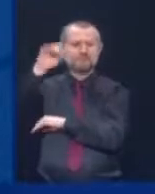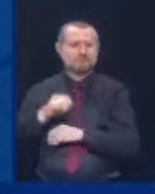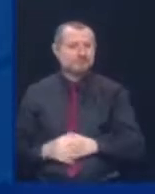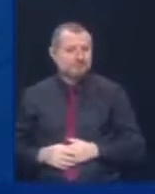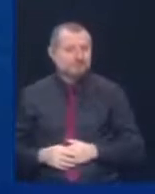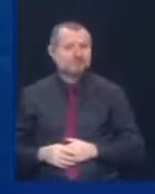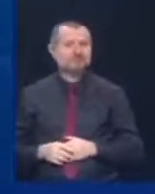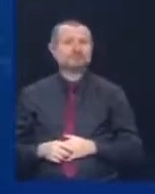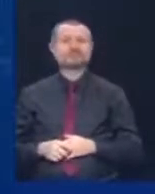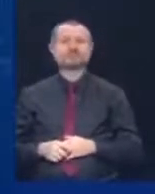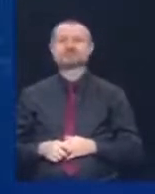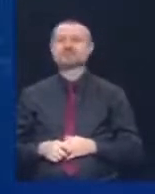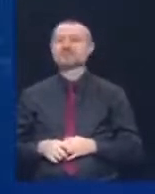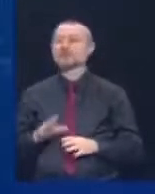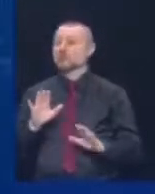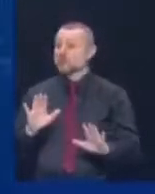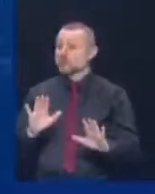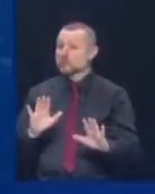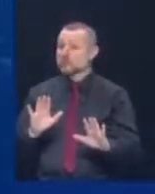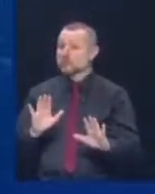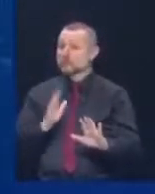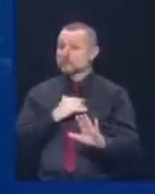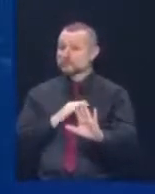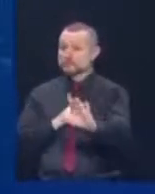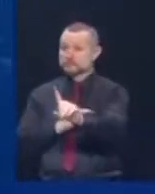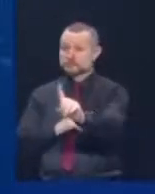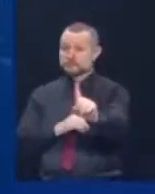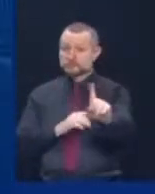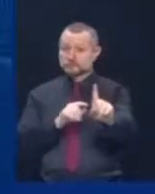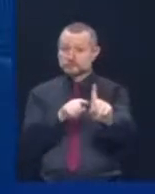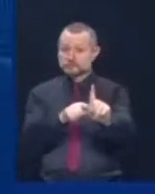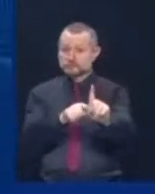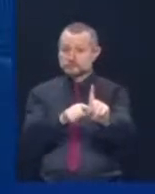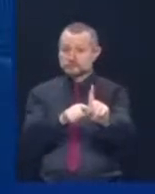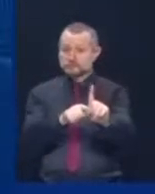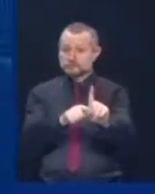And remember how we got here.